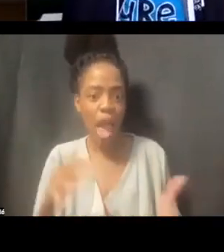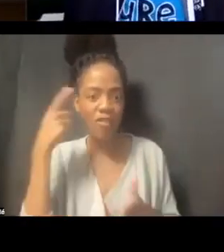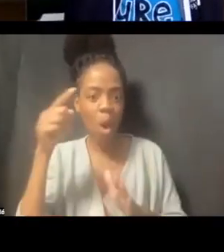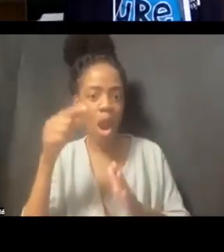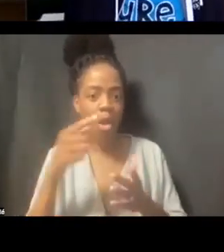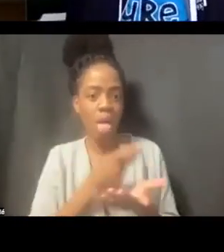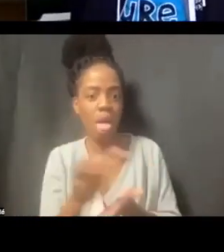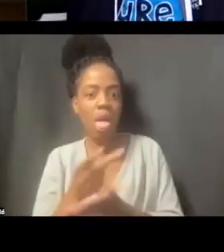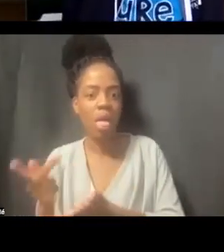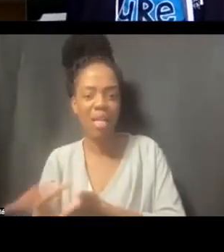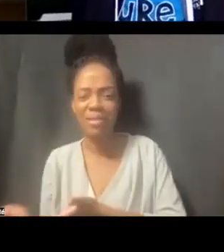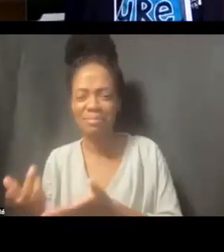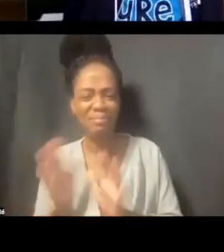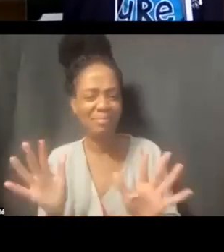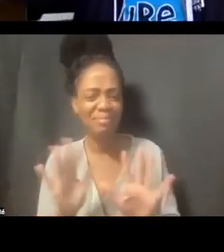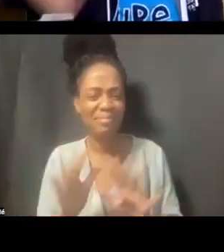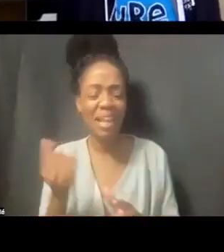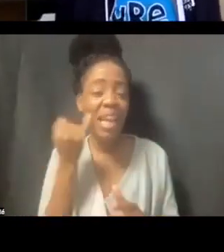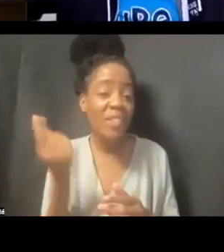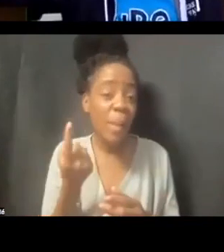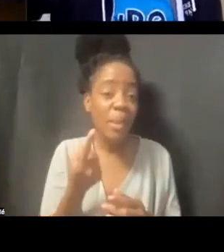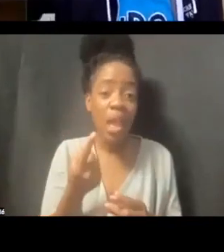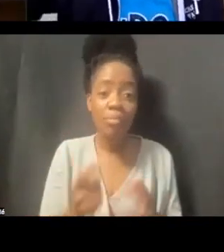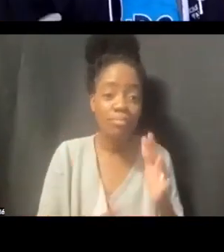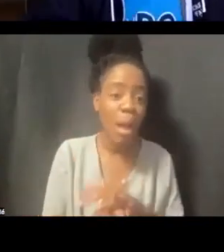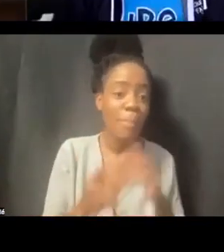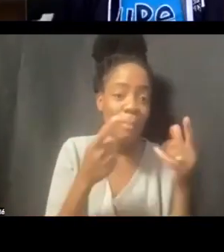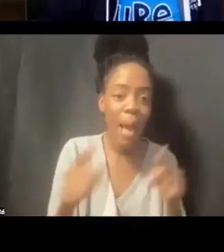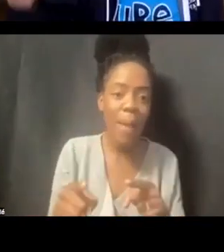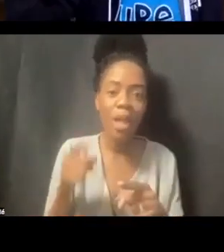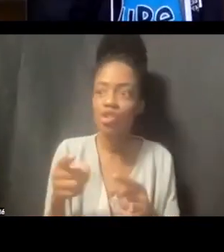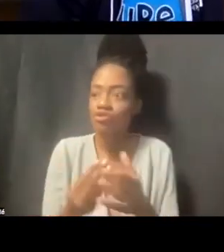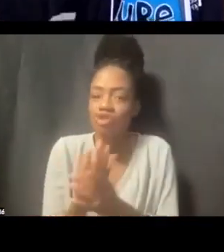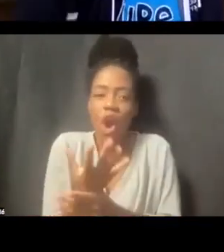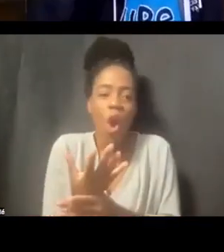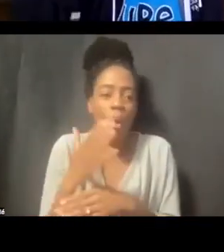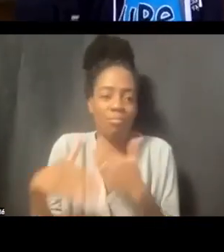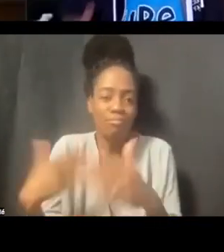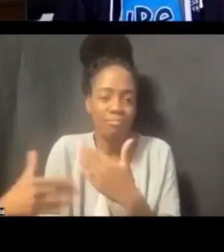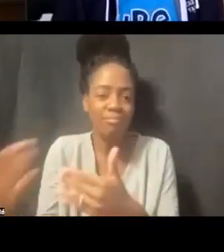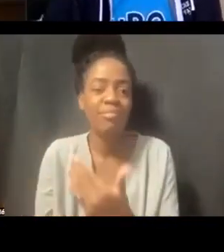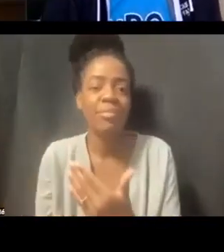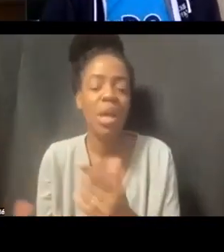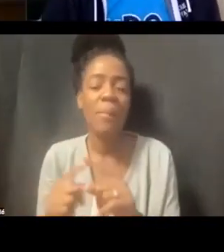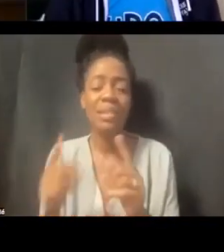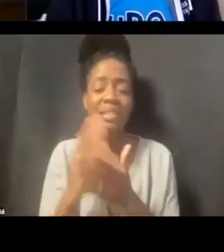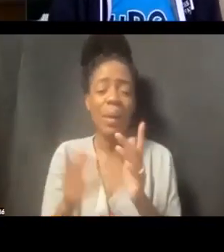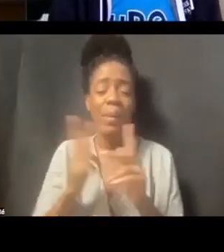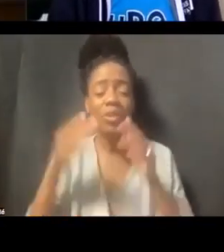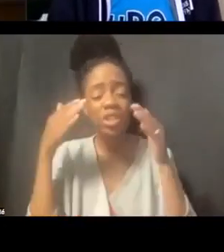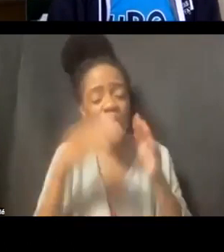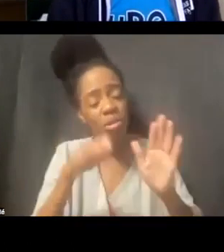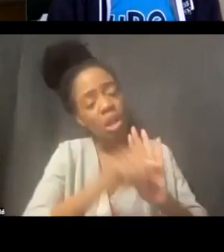it, if anything happens, you'll deal with it and you'll learn from it and you'll grow and you'll move on. Yeah. But some people like living in that misery, and that's just